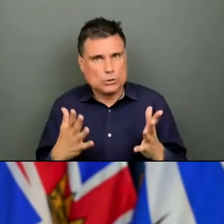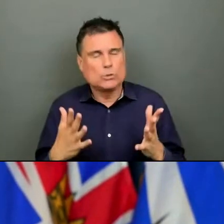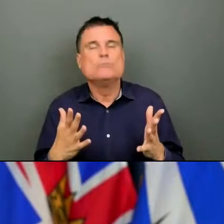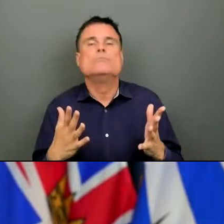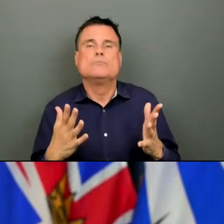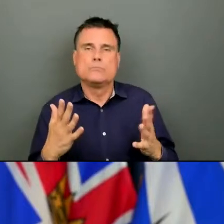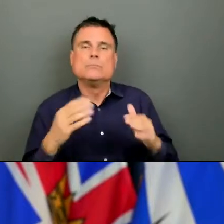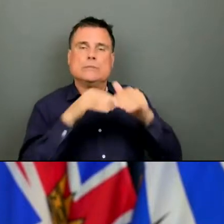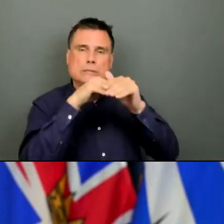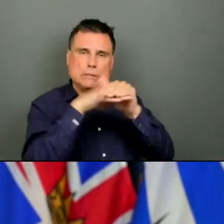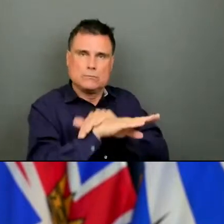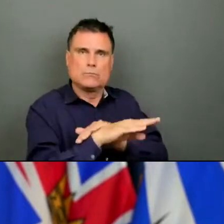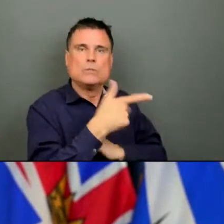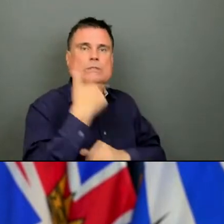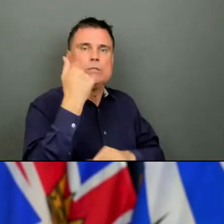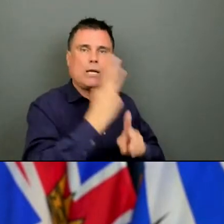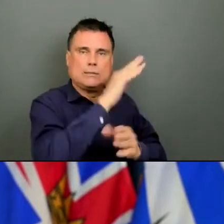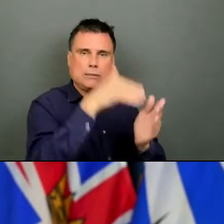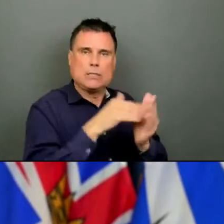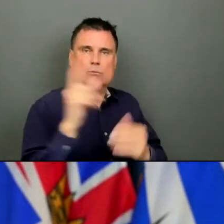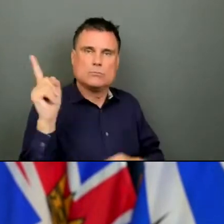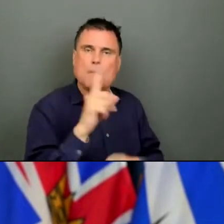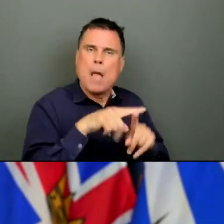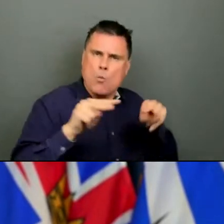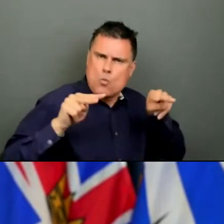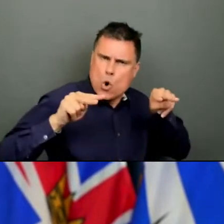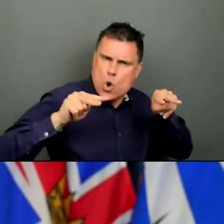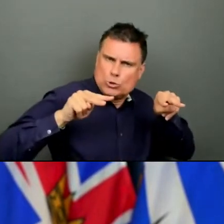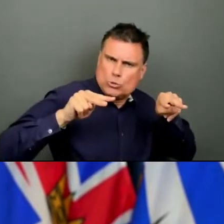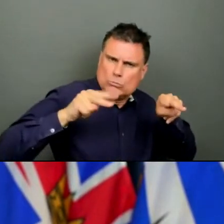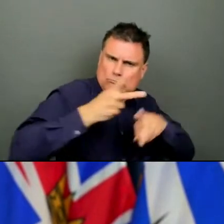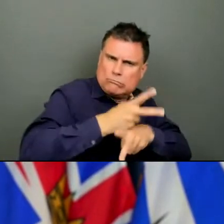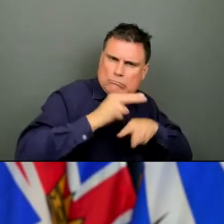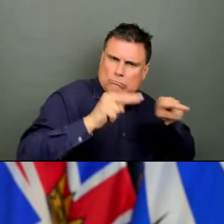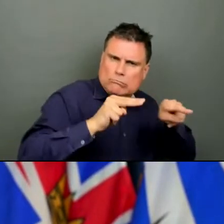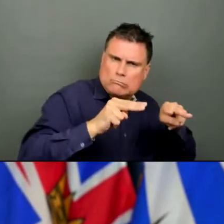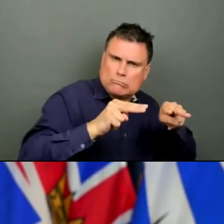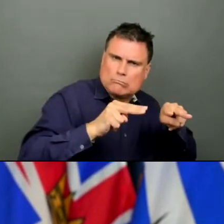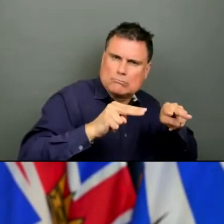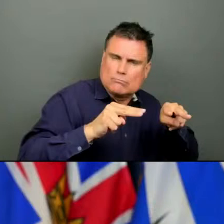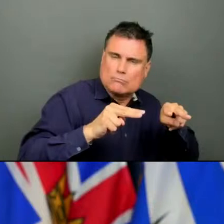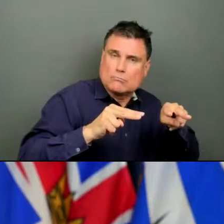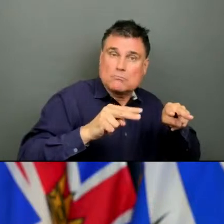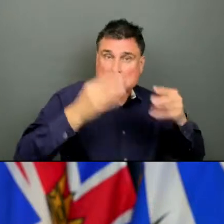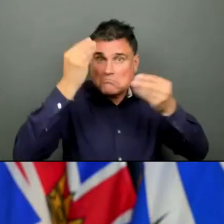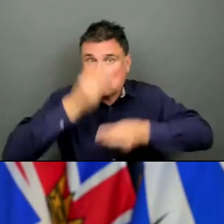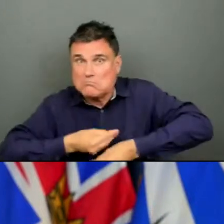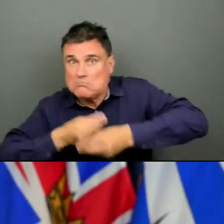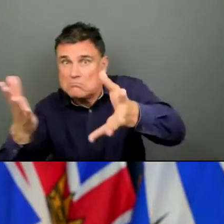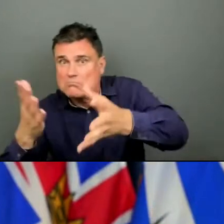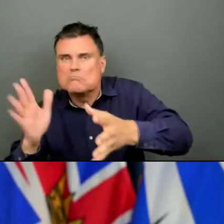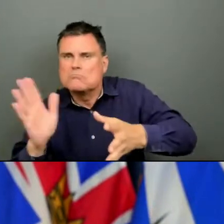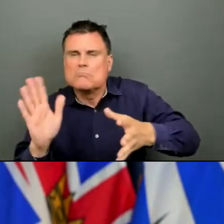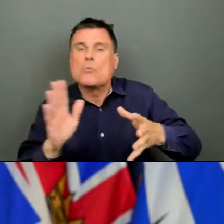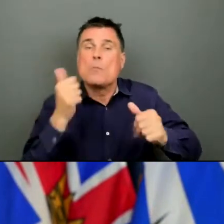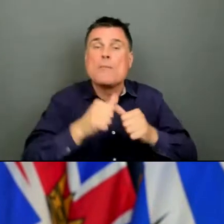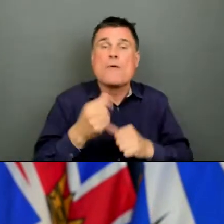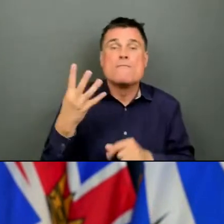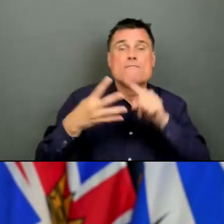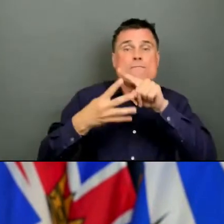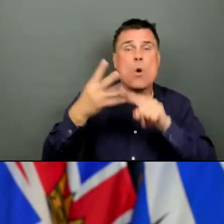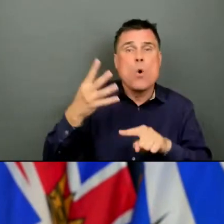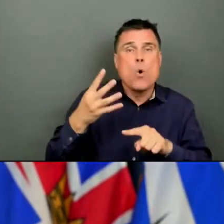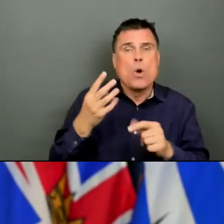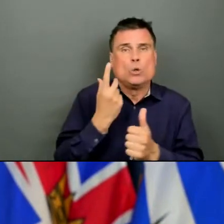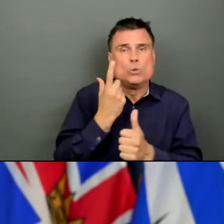we are continuing to look at those issues. They weren't part of the announcement, the four-step announcement on a number of